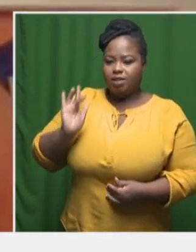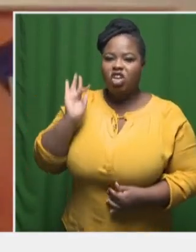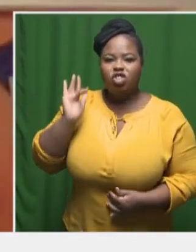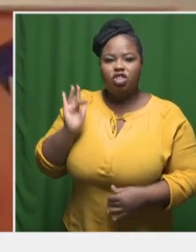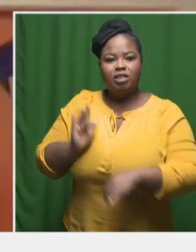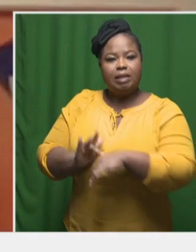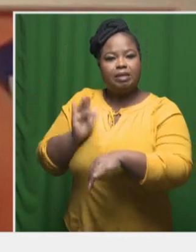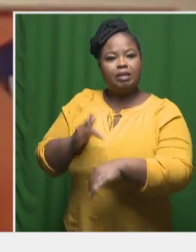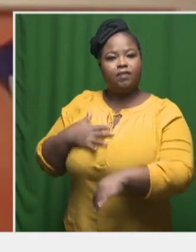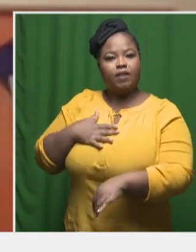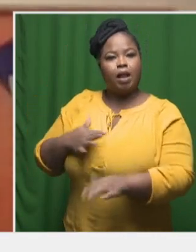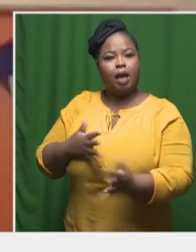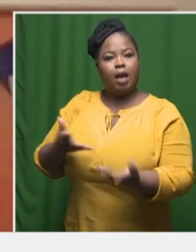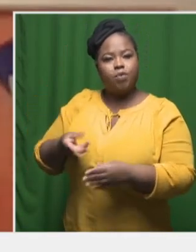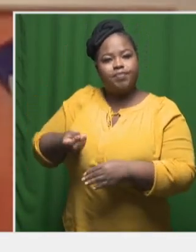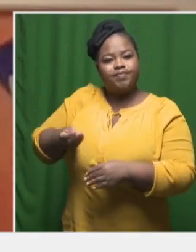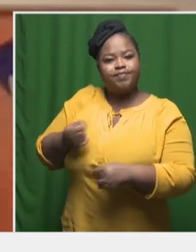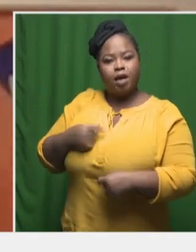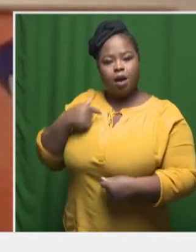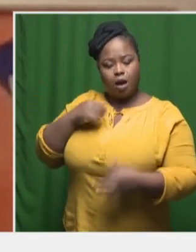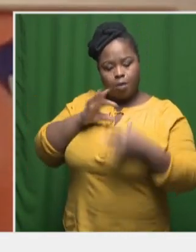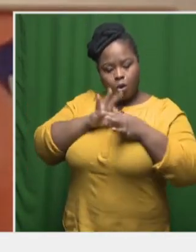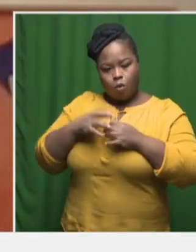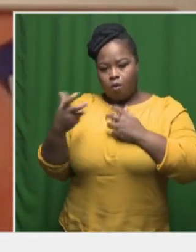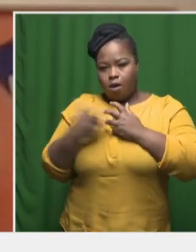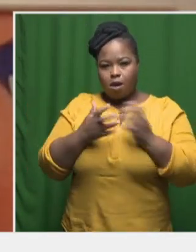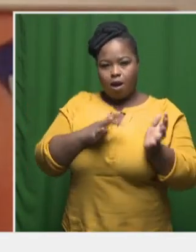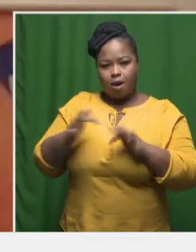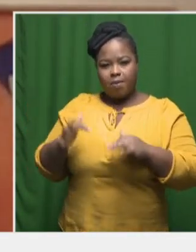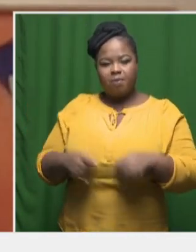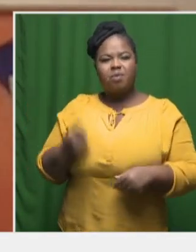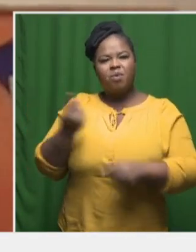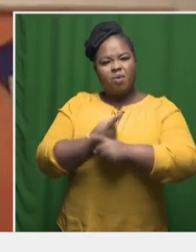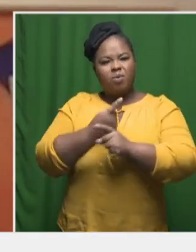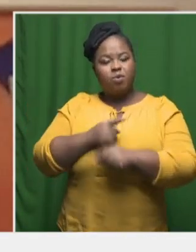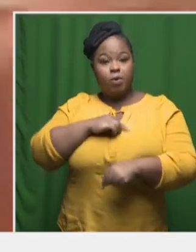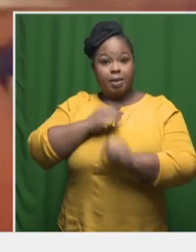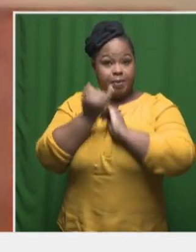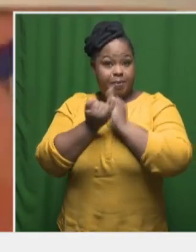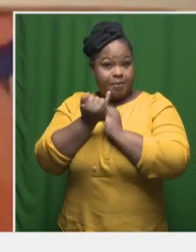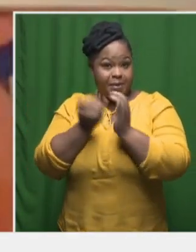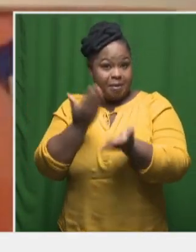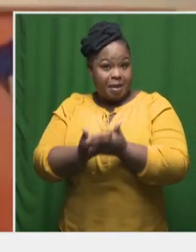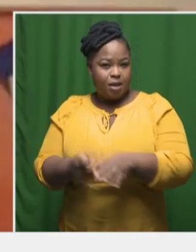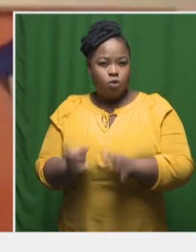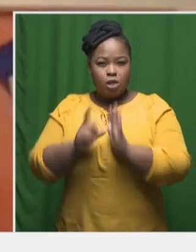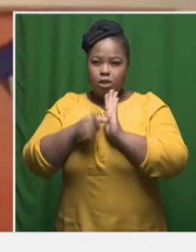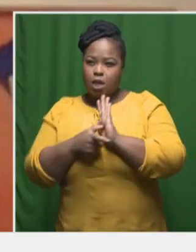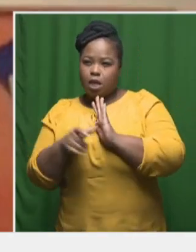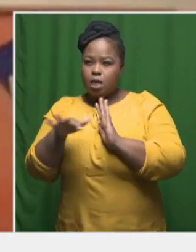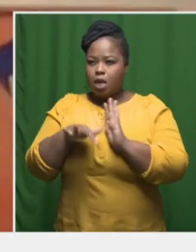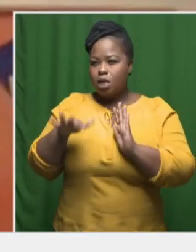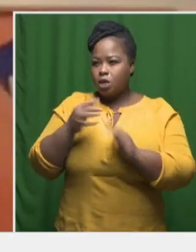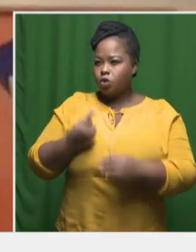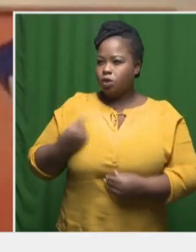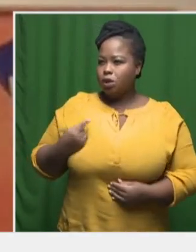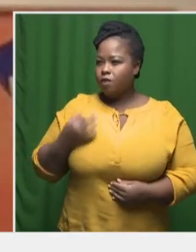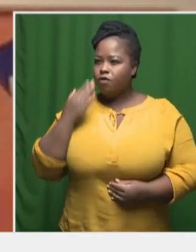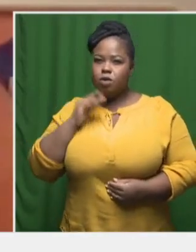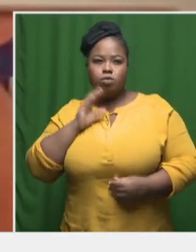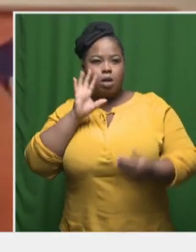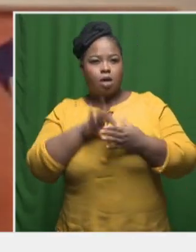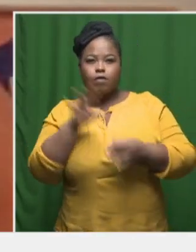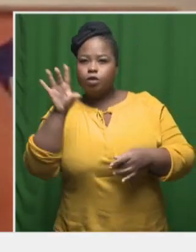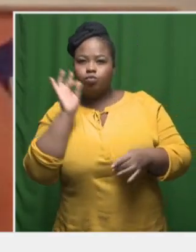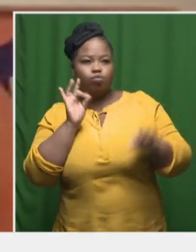what that's going to be in your home. With the Superbalist apartment thing, there's also great competition. You're able to style areas yourself when you get there, figure out